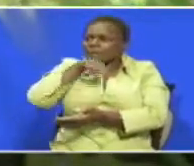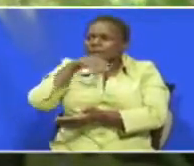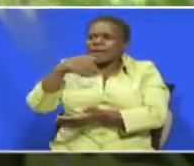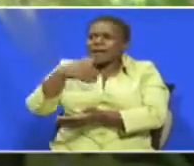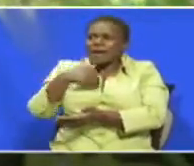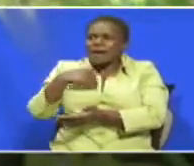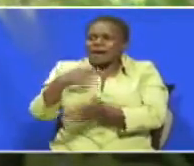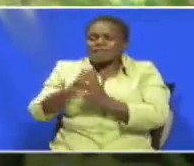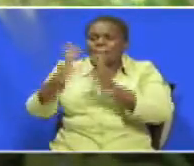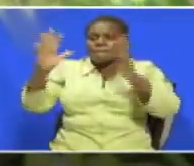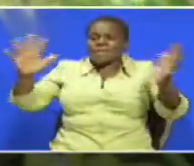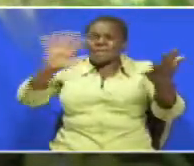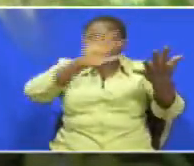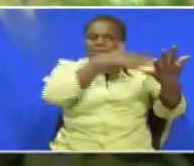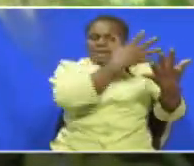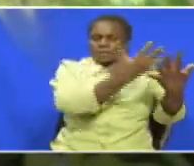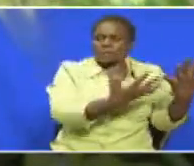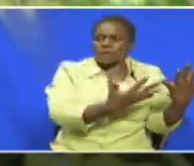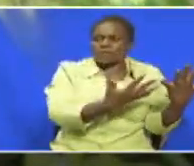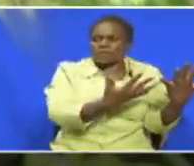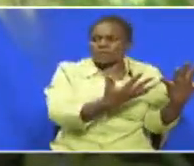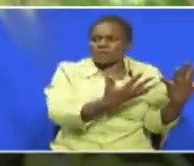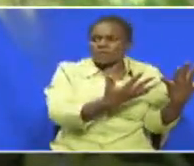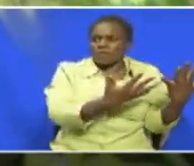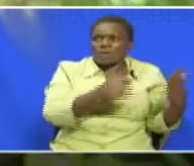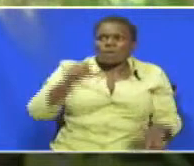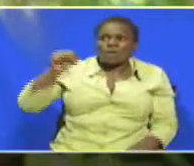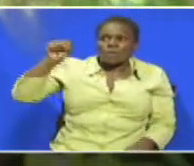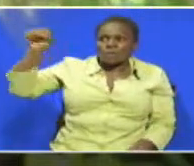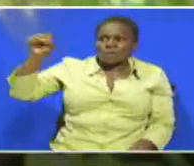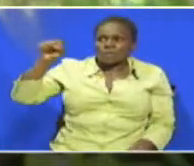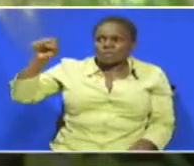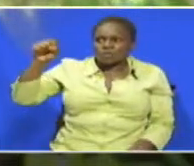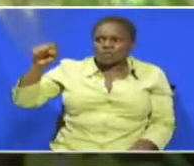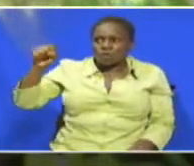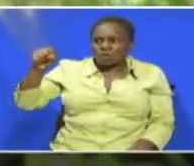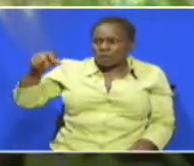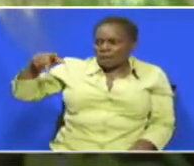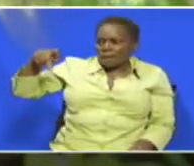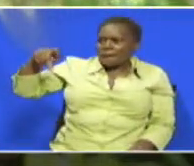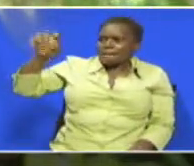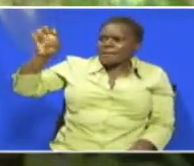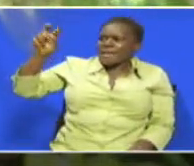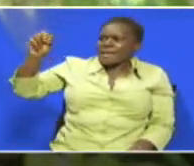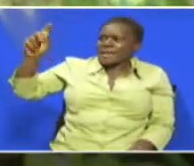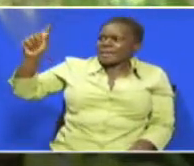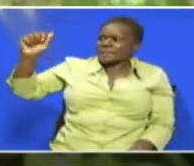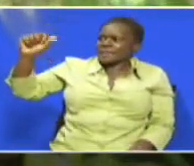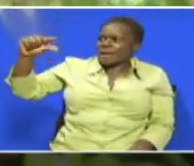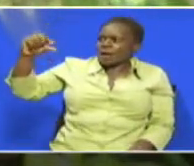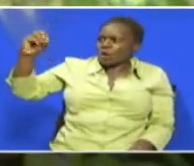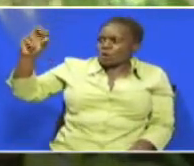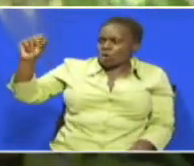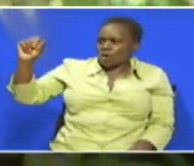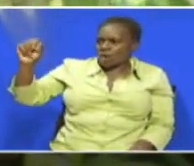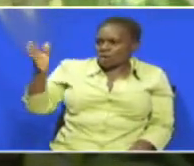big network of political heavyweights, the Pentagon, you remember? There would be that